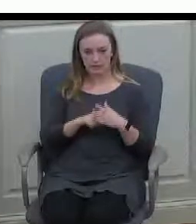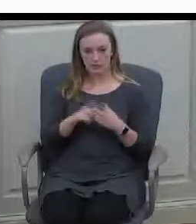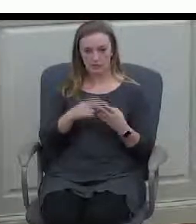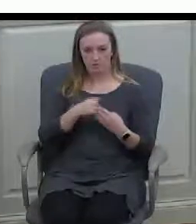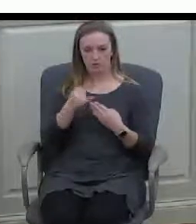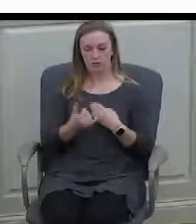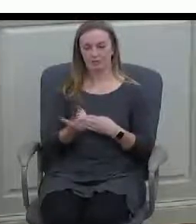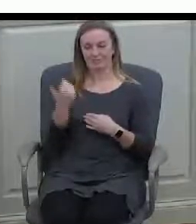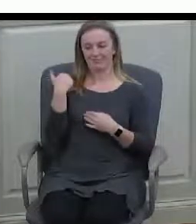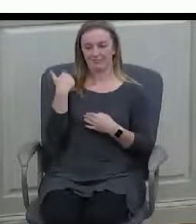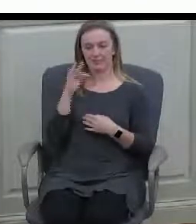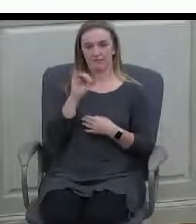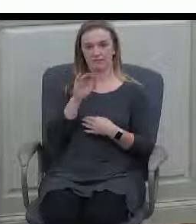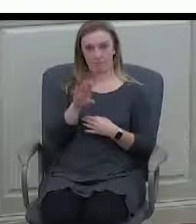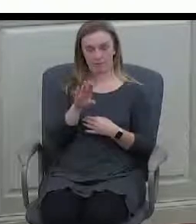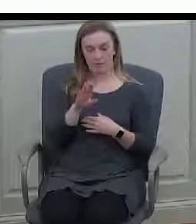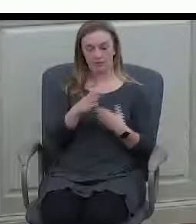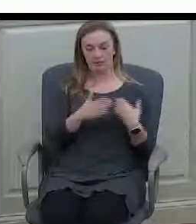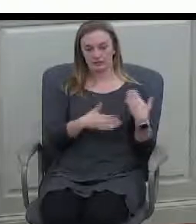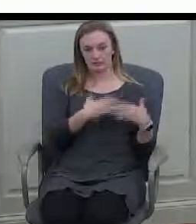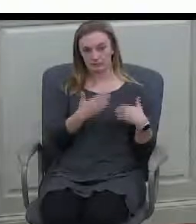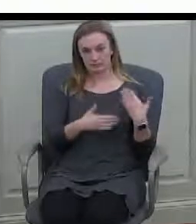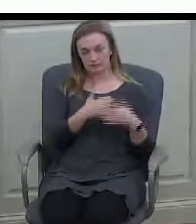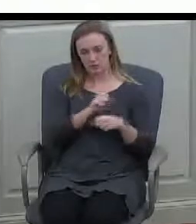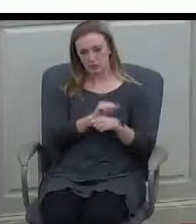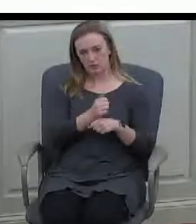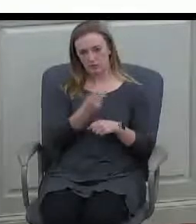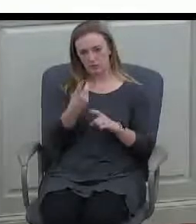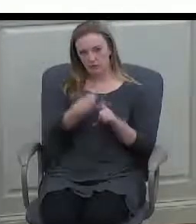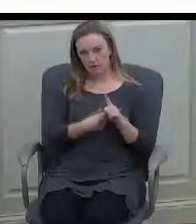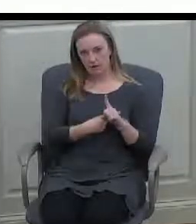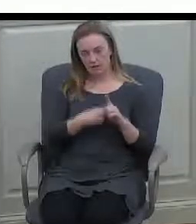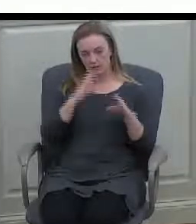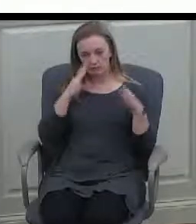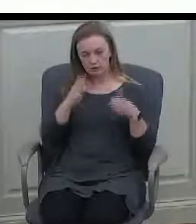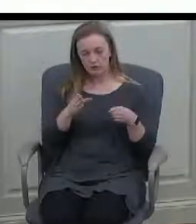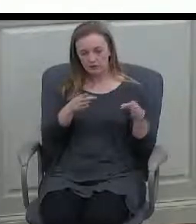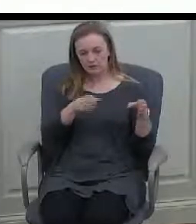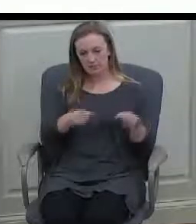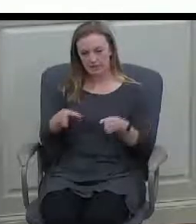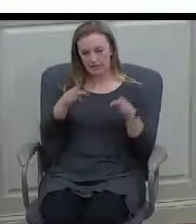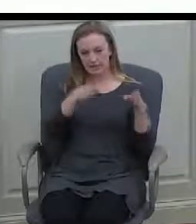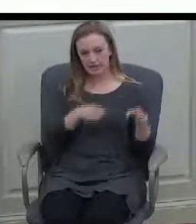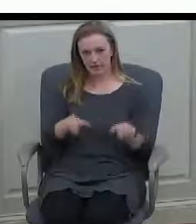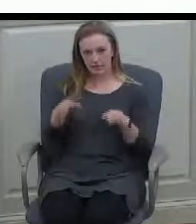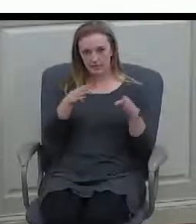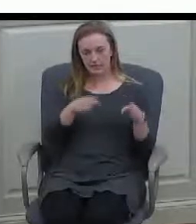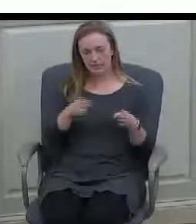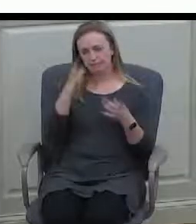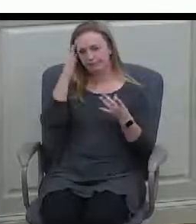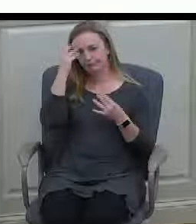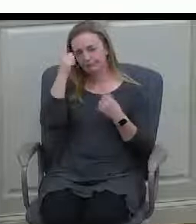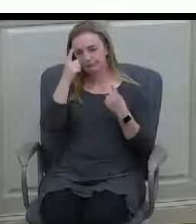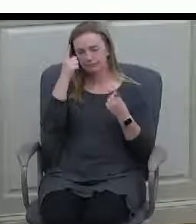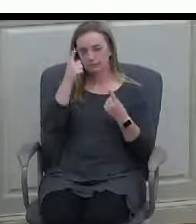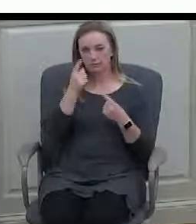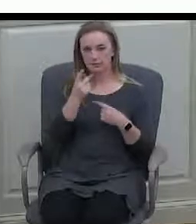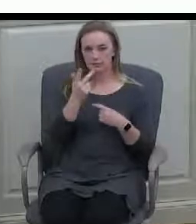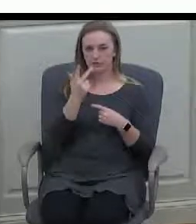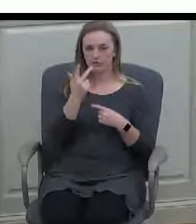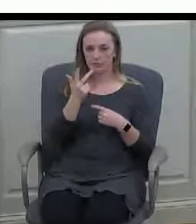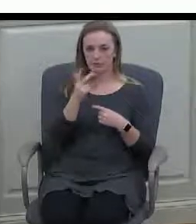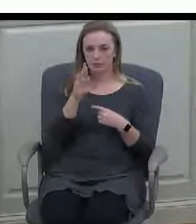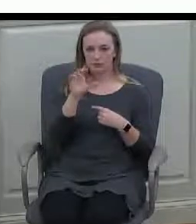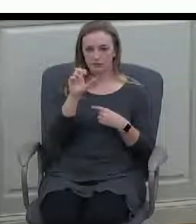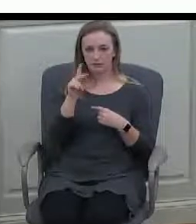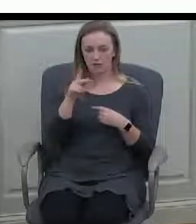about February, and we've worked a few months on this planning phase, thinking about the 3 blocks really that we're